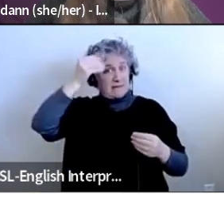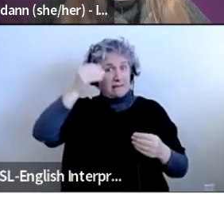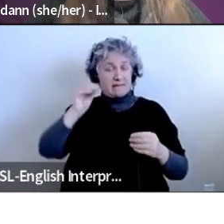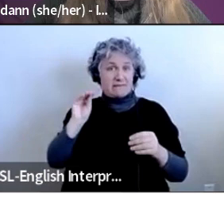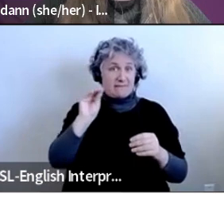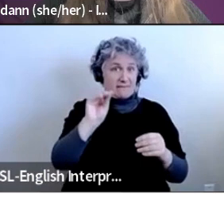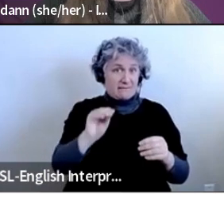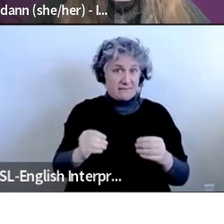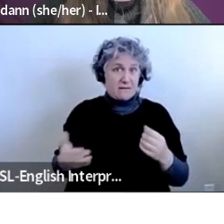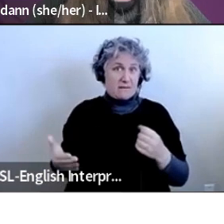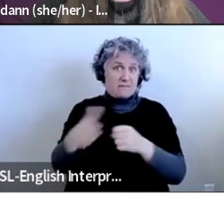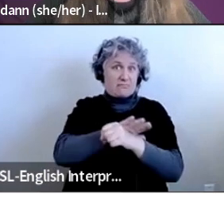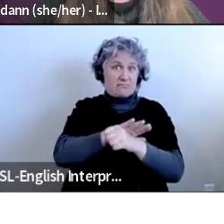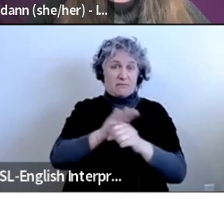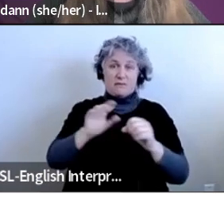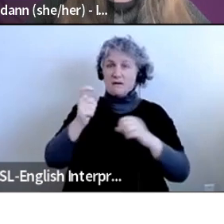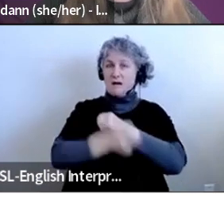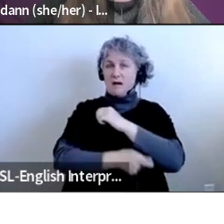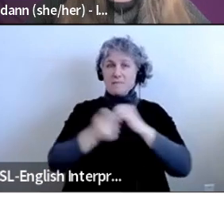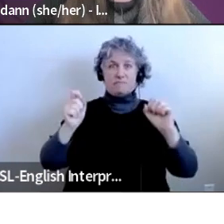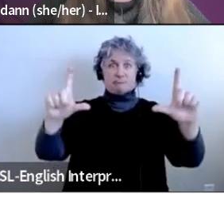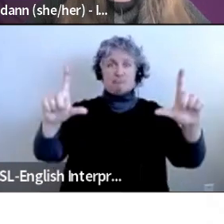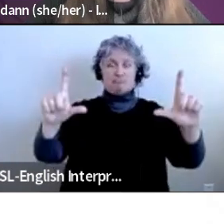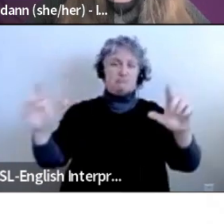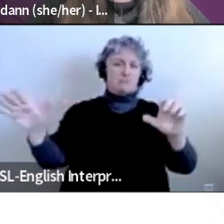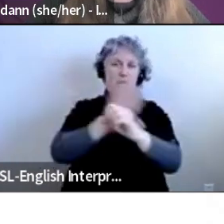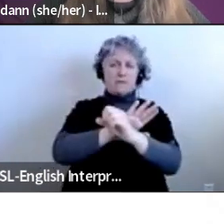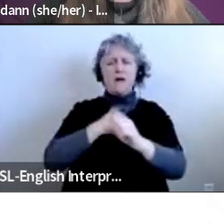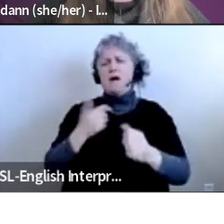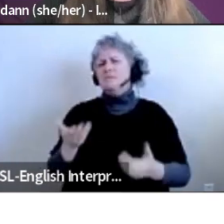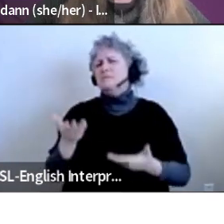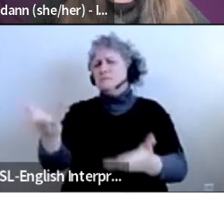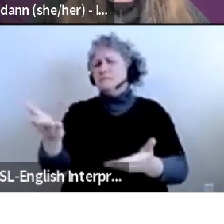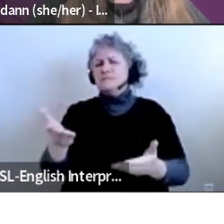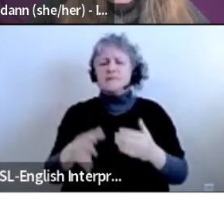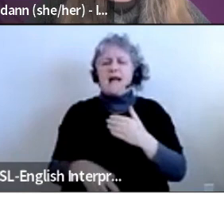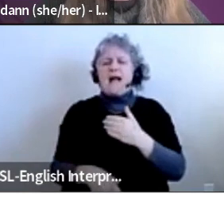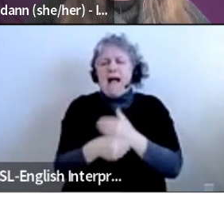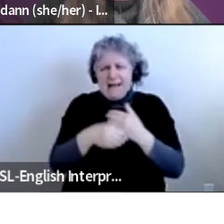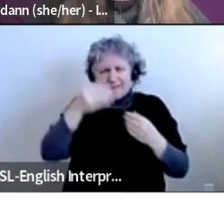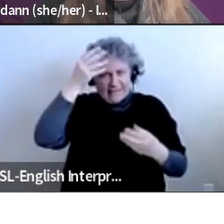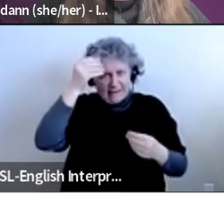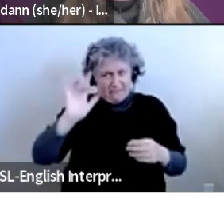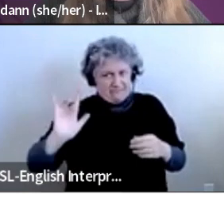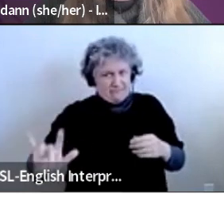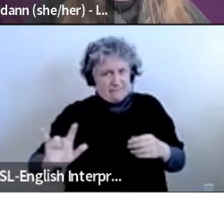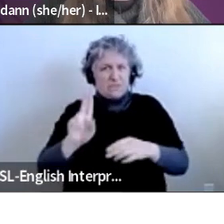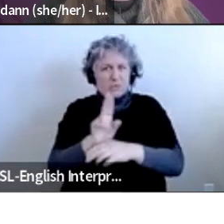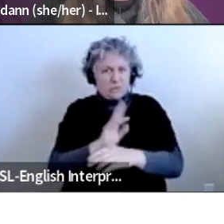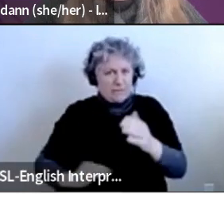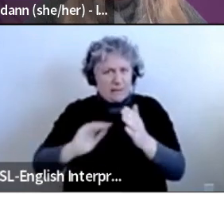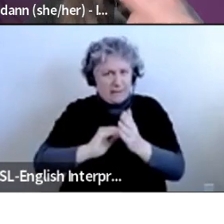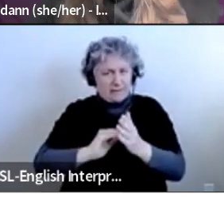task will be automatically clicked. So I would strongly recommend you clicking add data and reusing it because